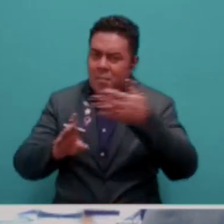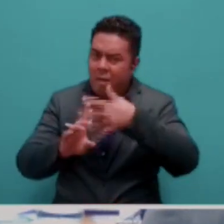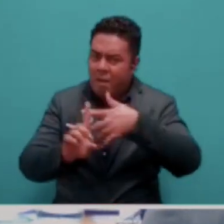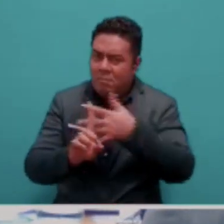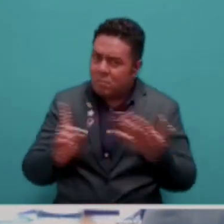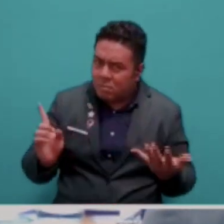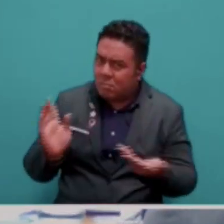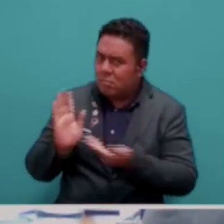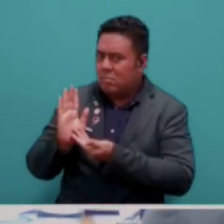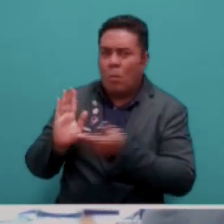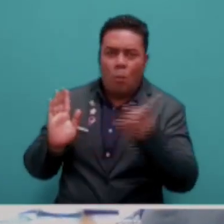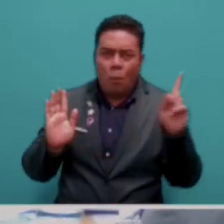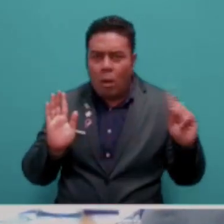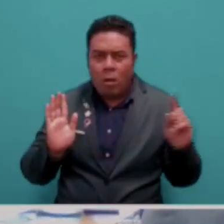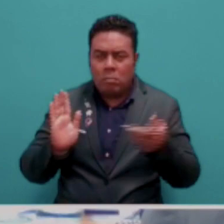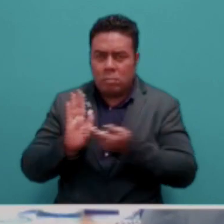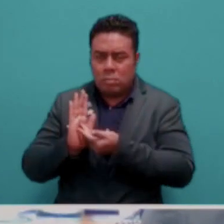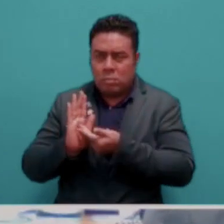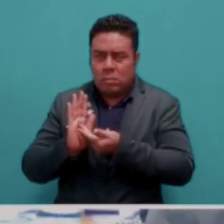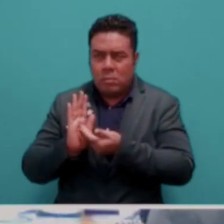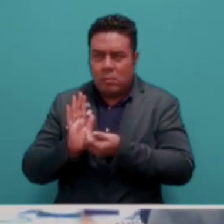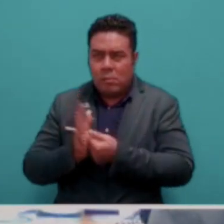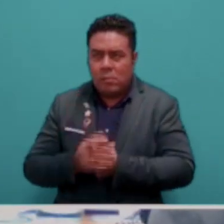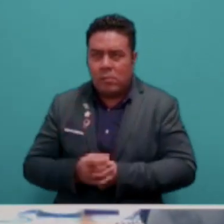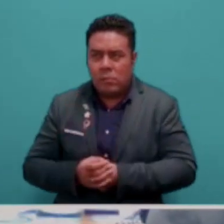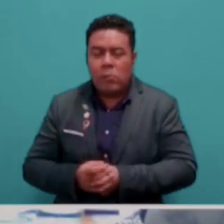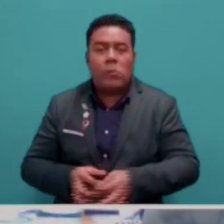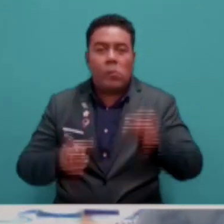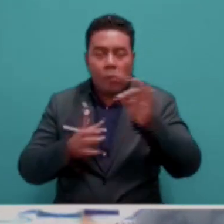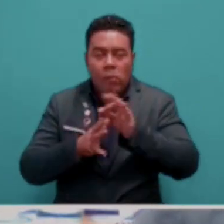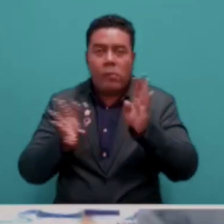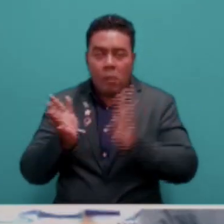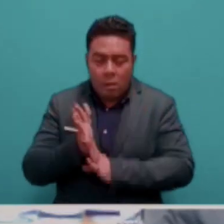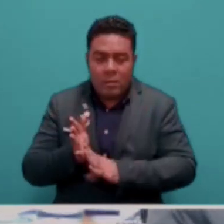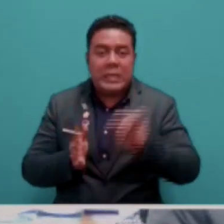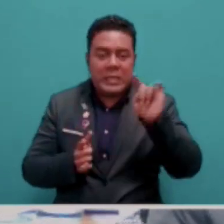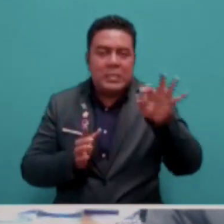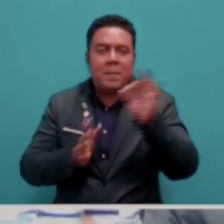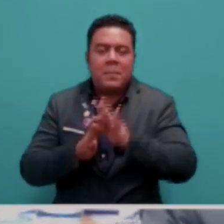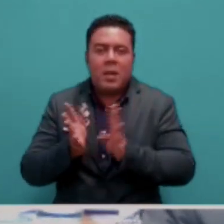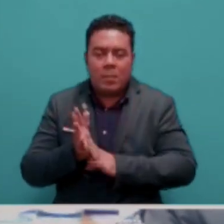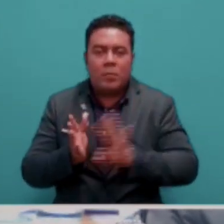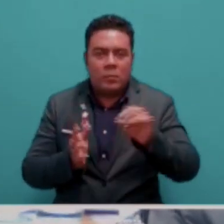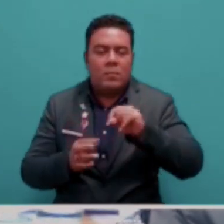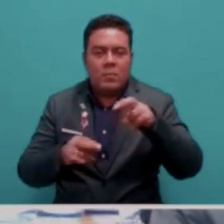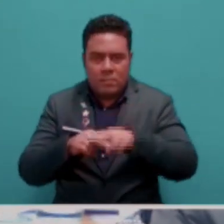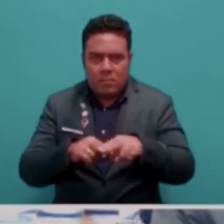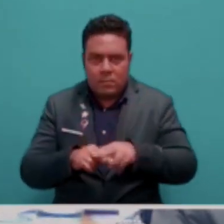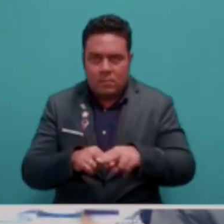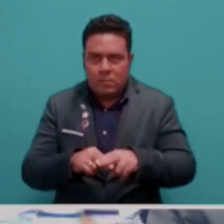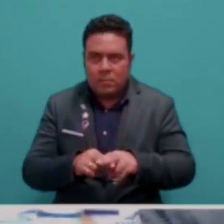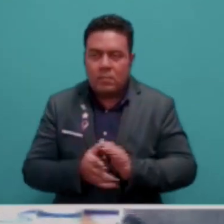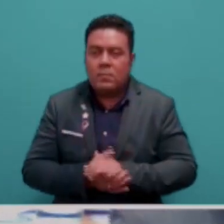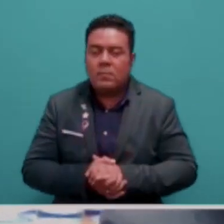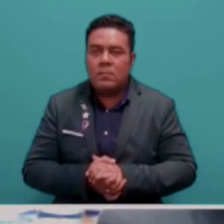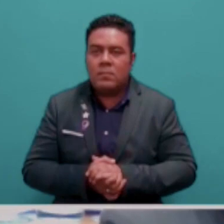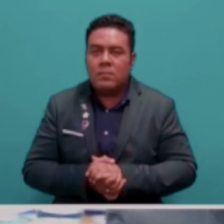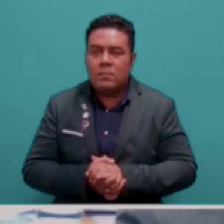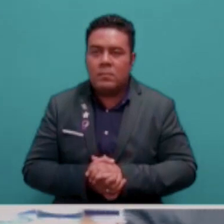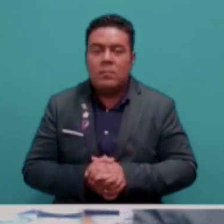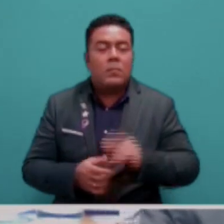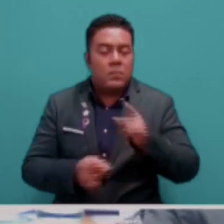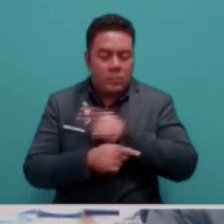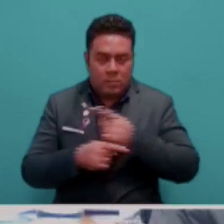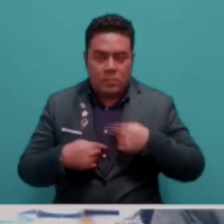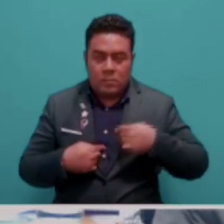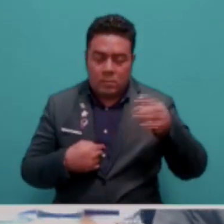Again, Honorable Prime Minister, he is the Prime Minister of Fiji. Mr. Speaker, sir, we are aware